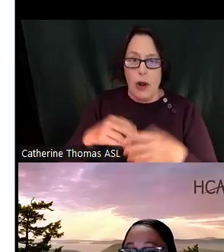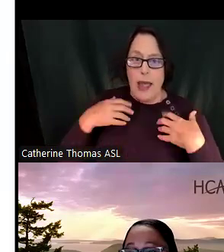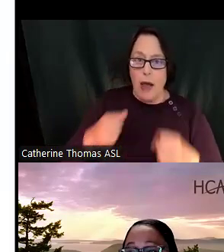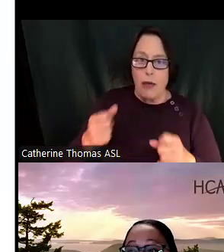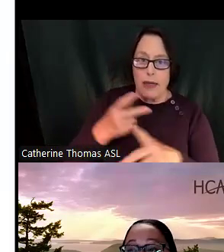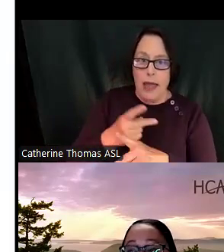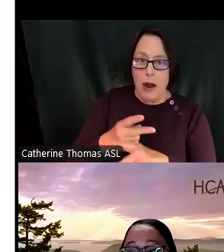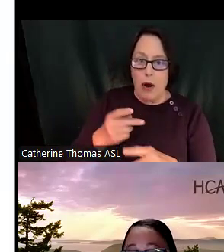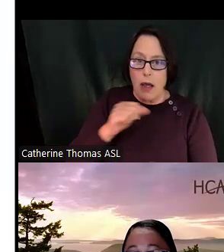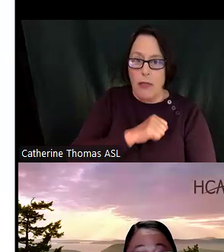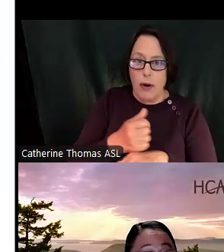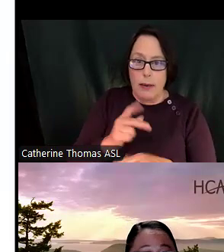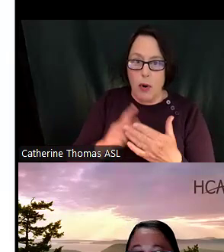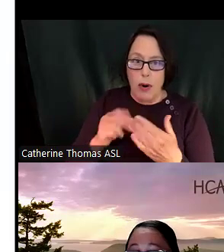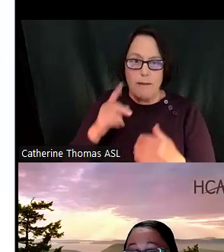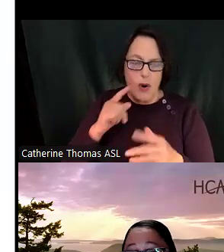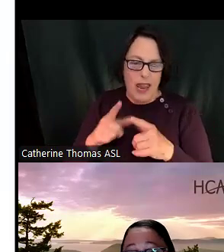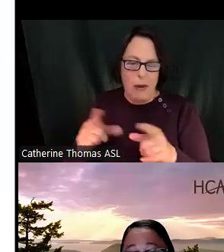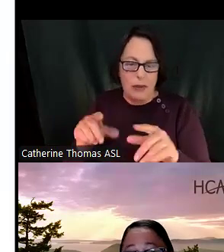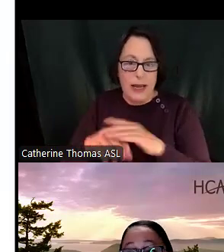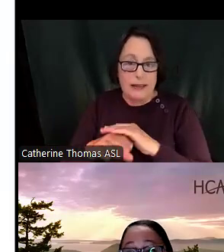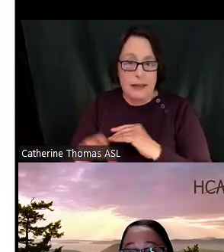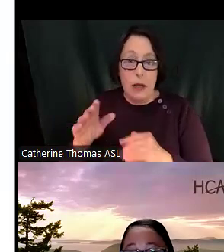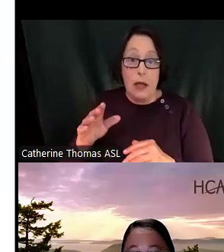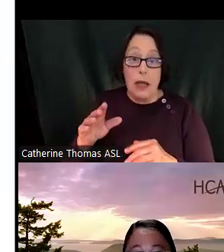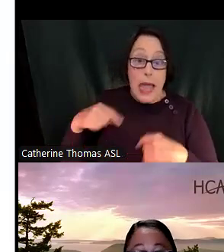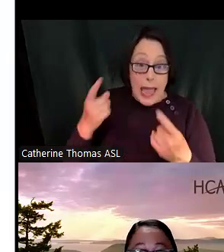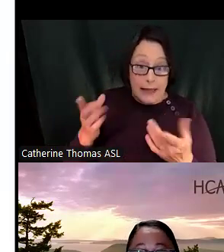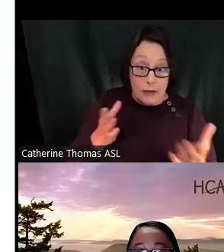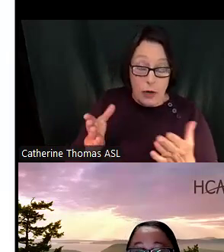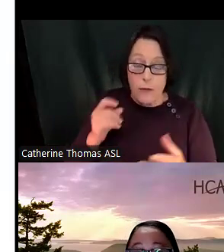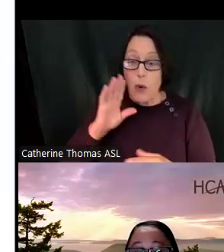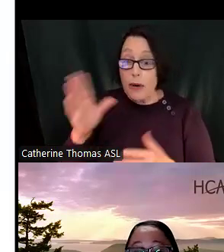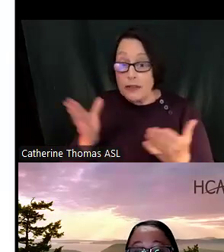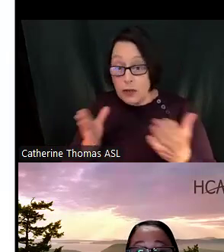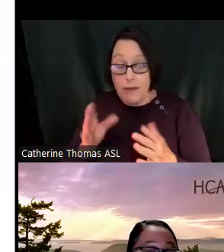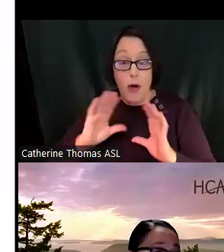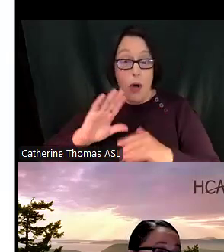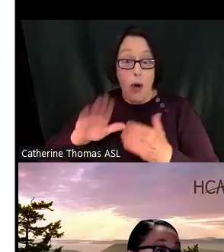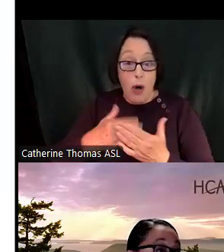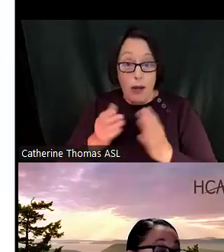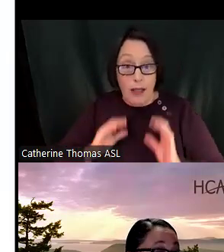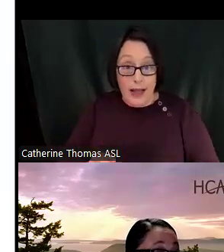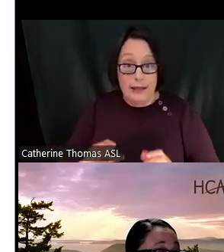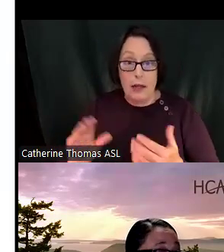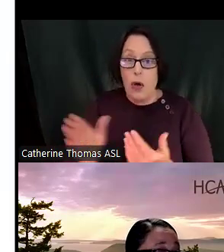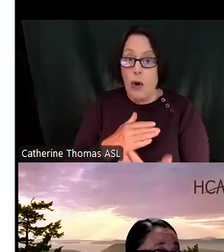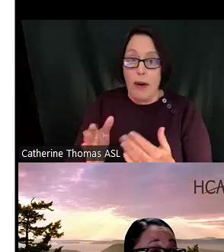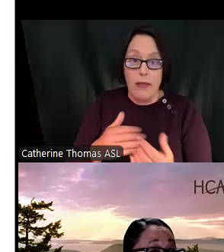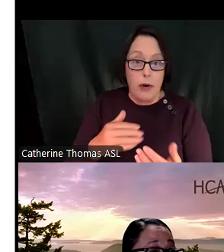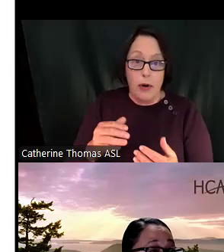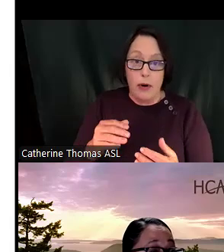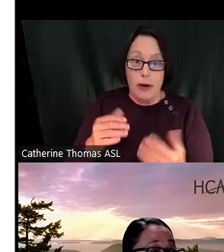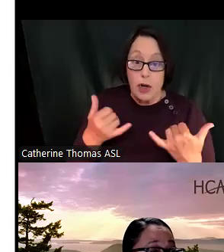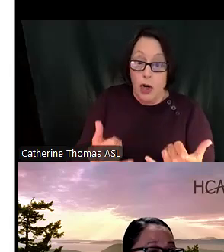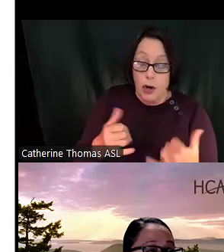access program, will serve or is serving all clients, regardless of whether they are in an Apple Health, a